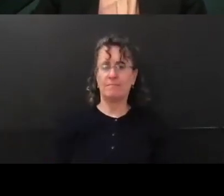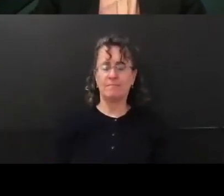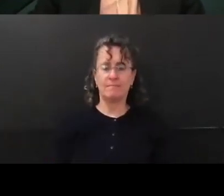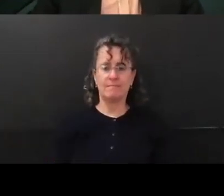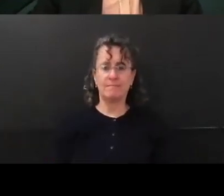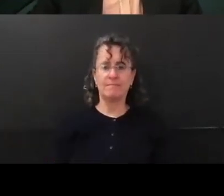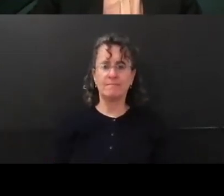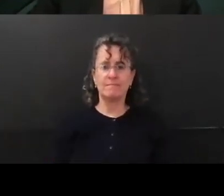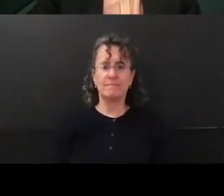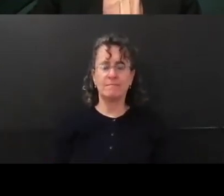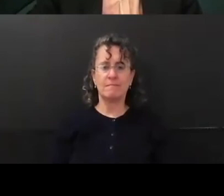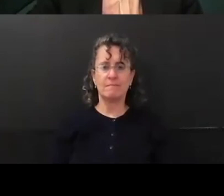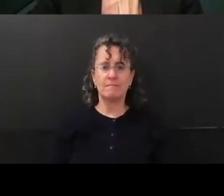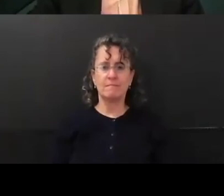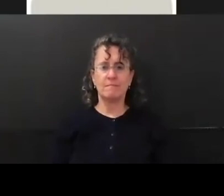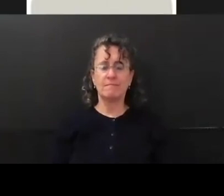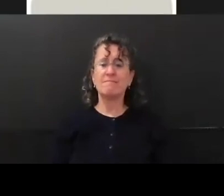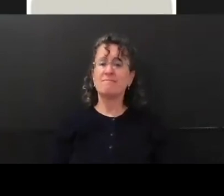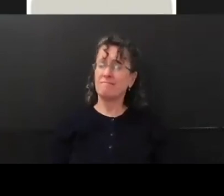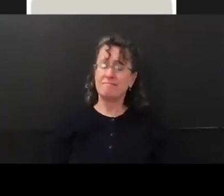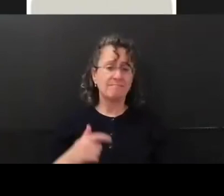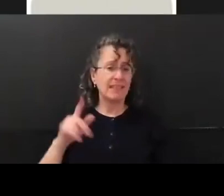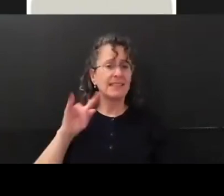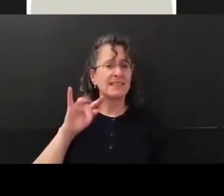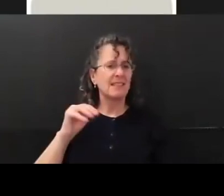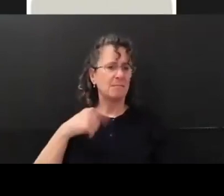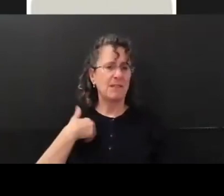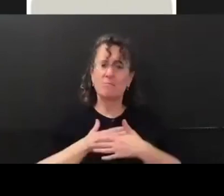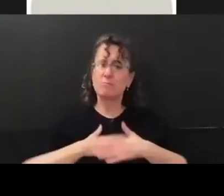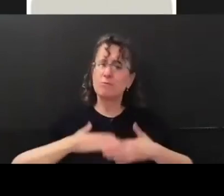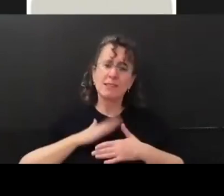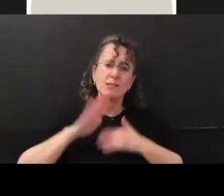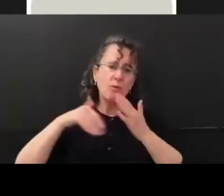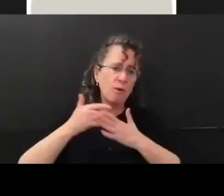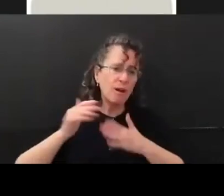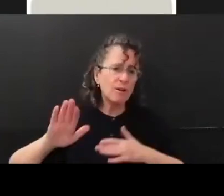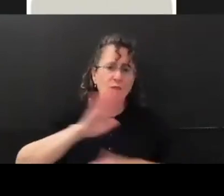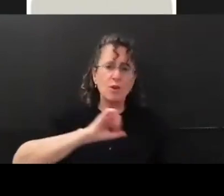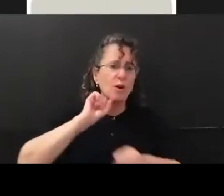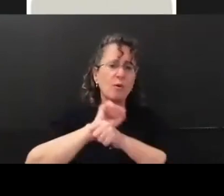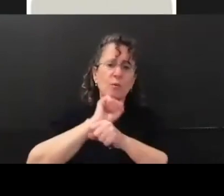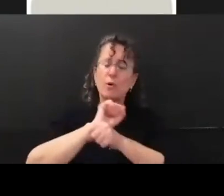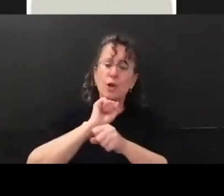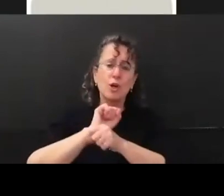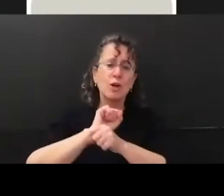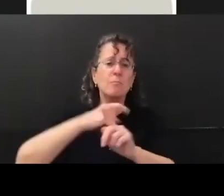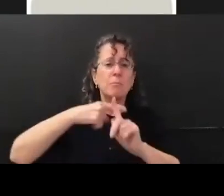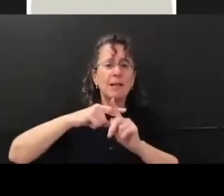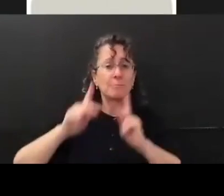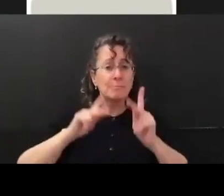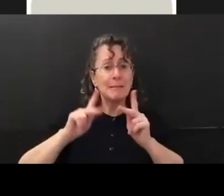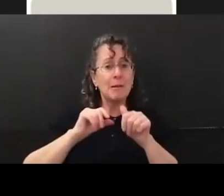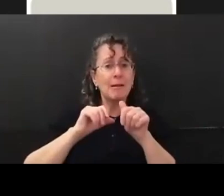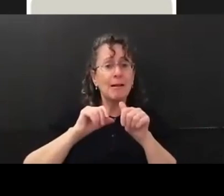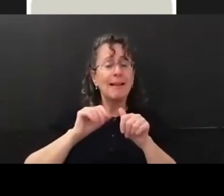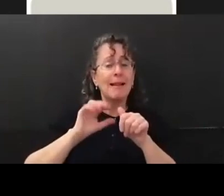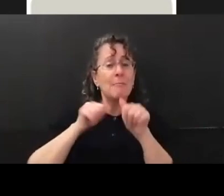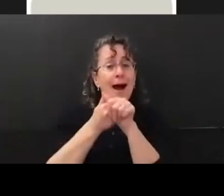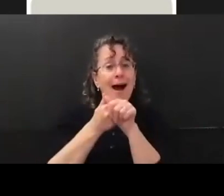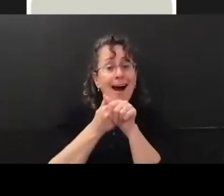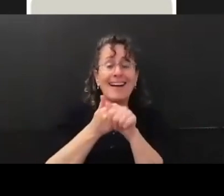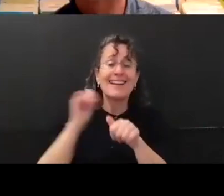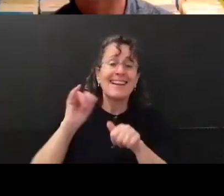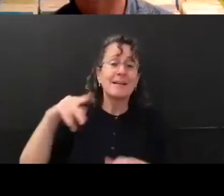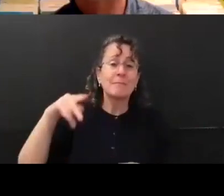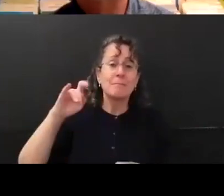I do appreciate everyone present as well, and everybody that's always in the background. Peter, who's now in the background managing our sound